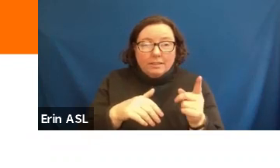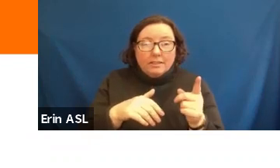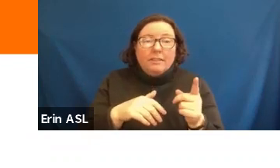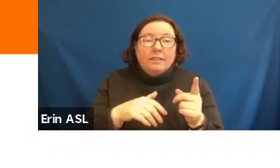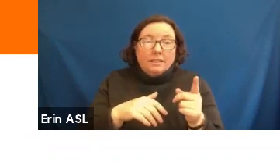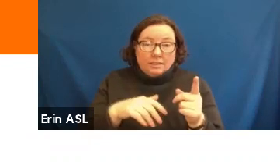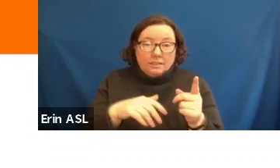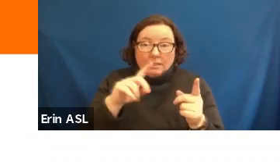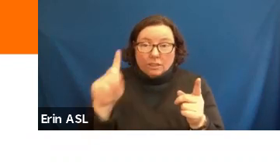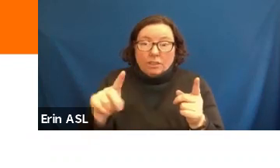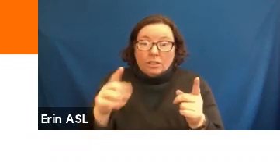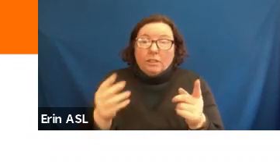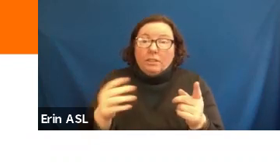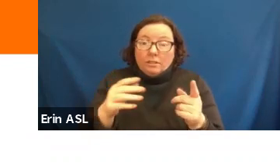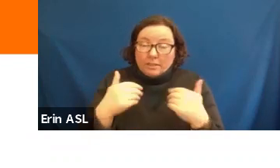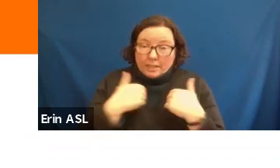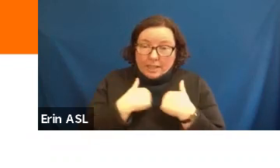does provide